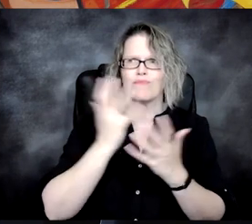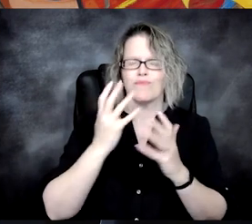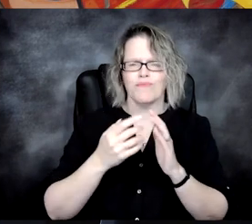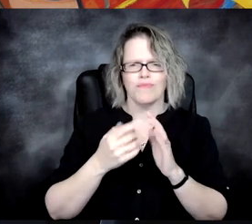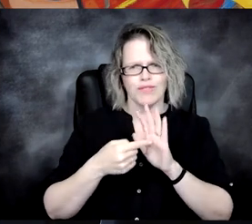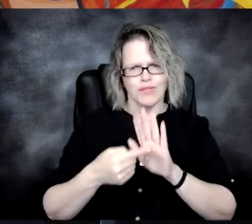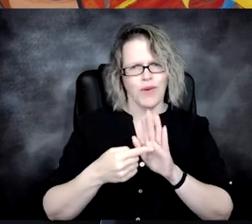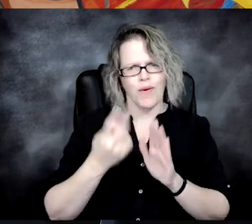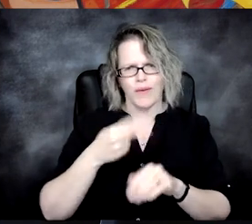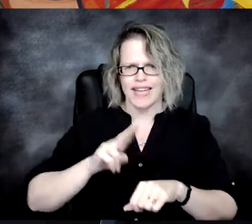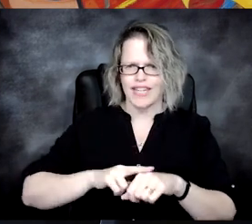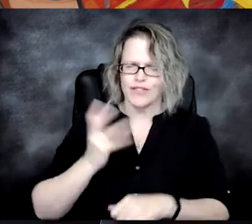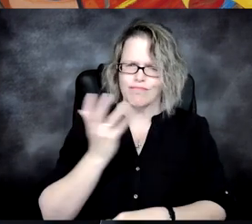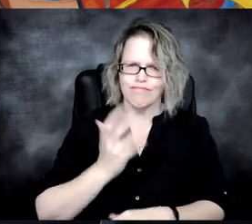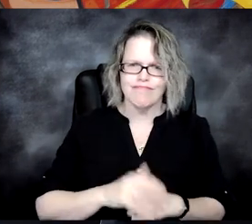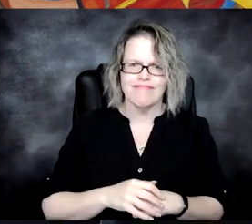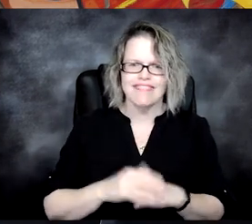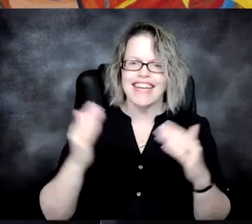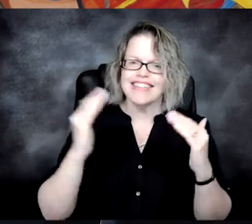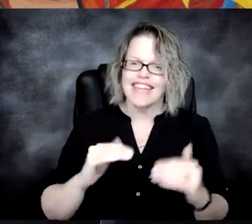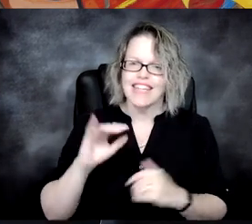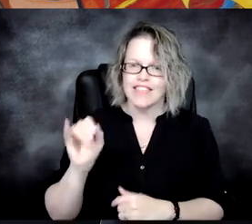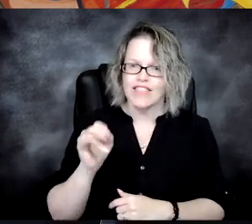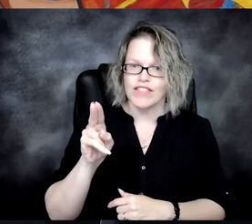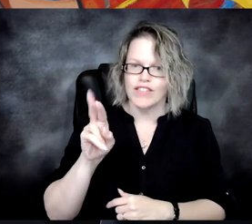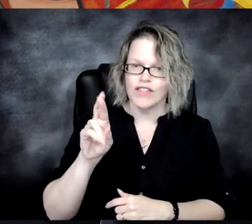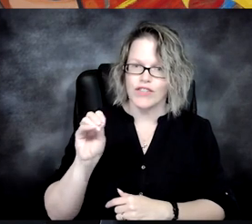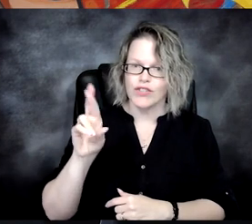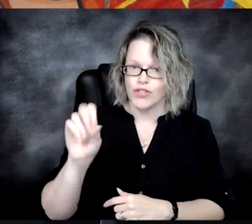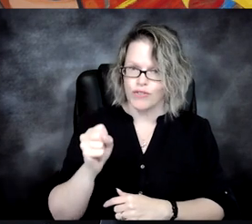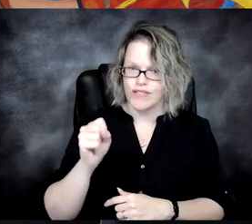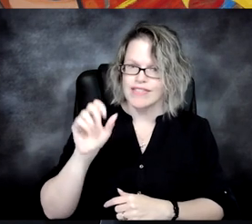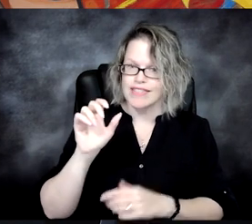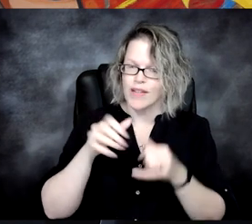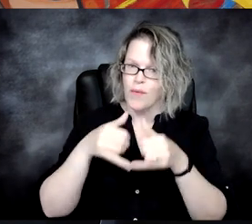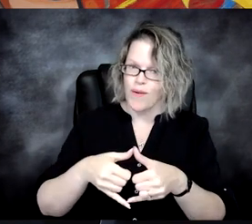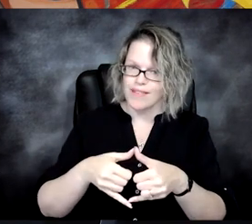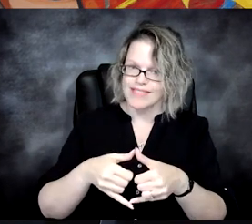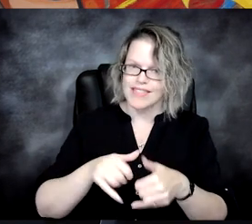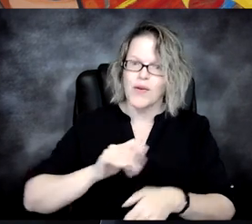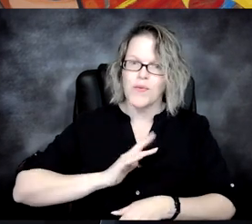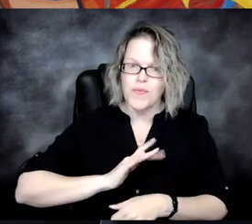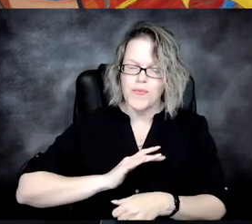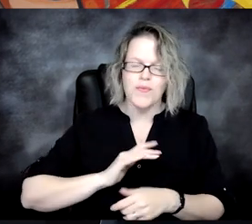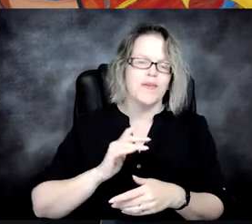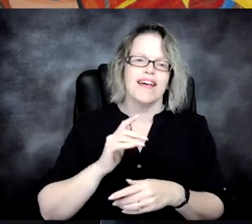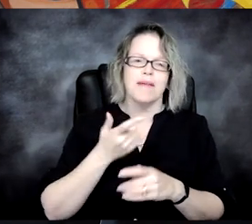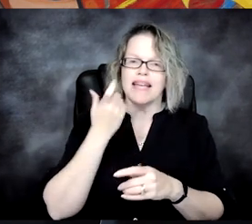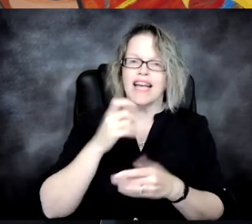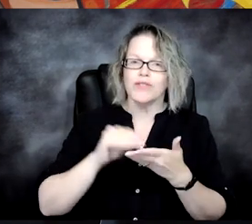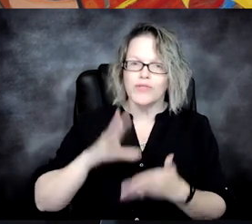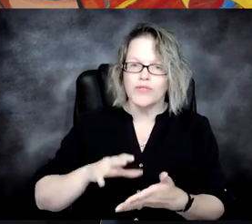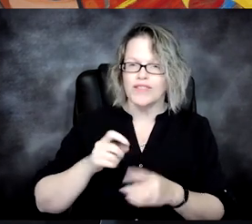expression together with nature. Up next is our Jurors Awards. Now, the really cool part about this is students from all over our state,